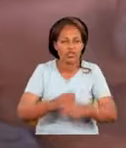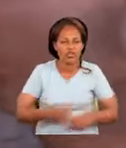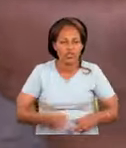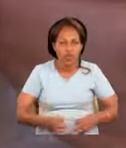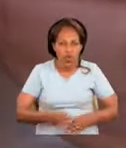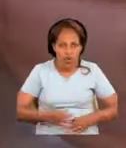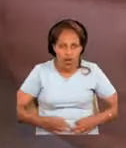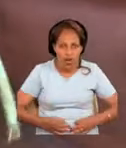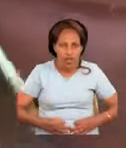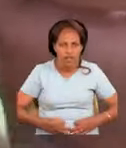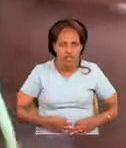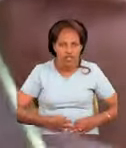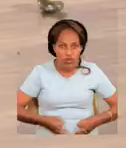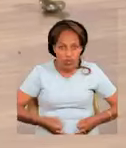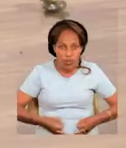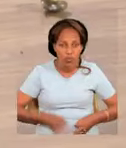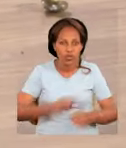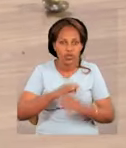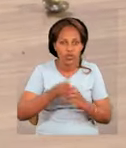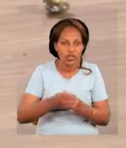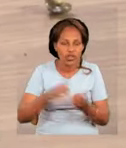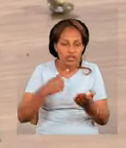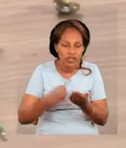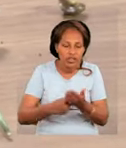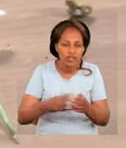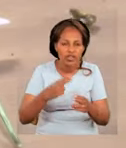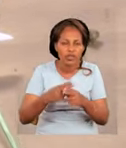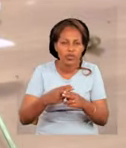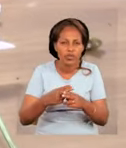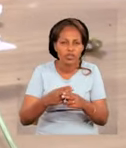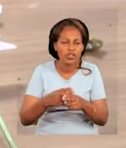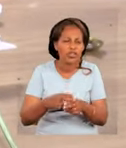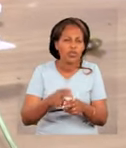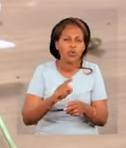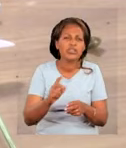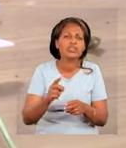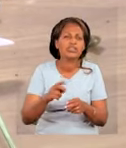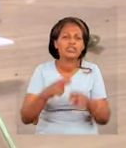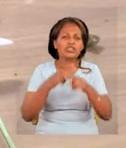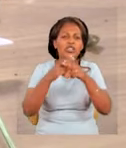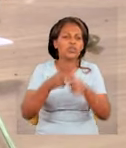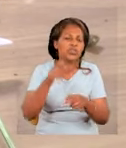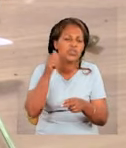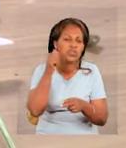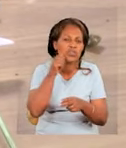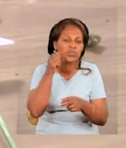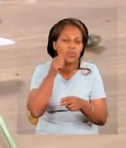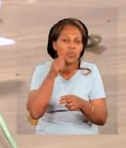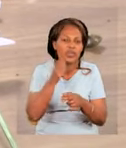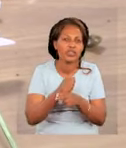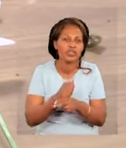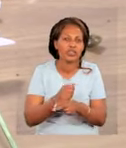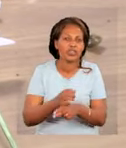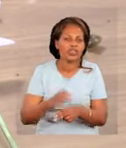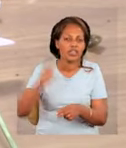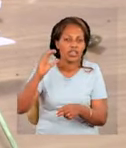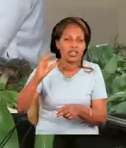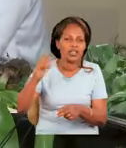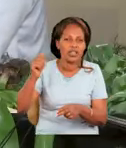is a sepal, this is a petal. What is the name of the female part of the flower? It's called carpel or